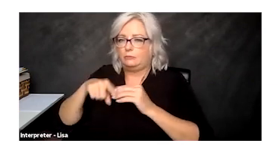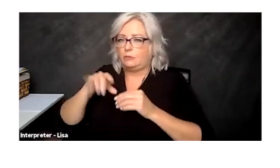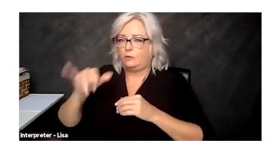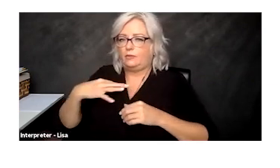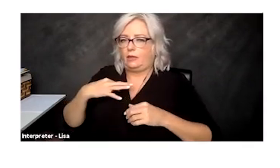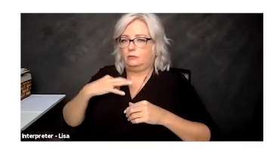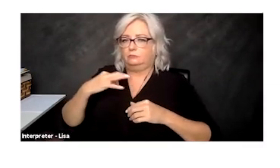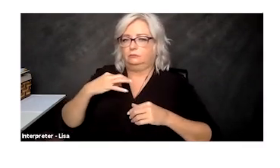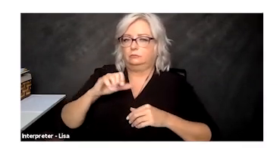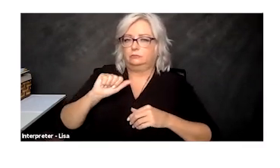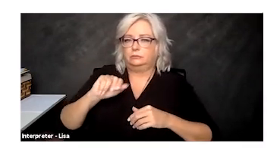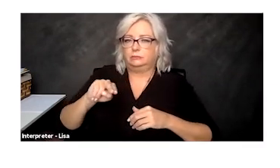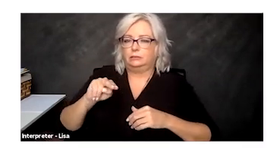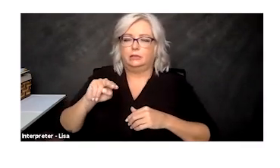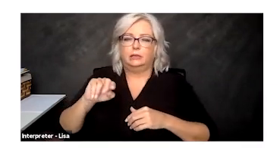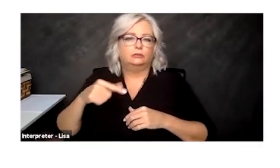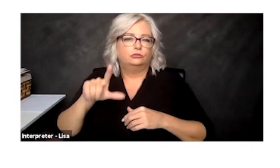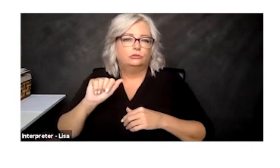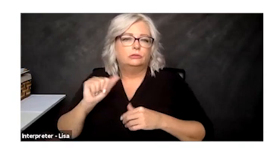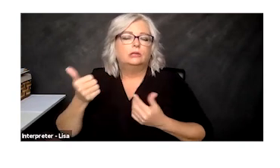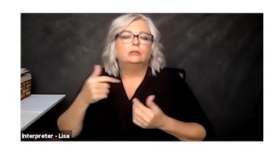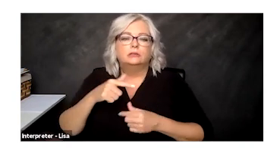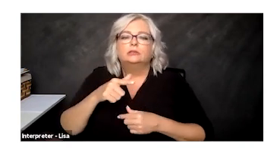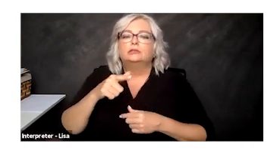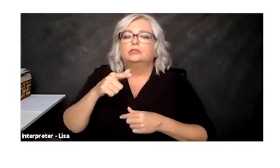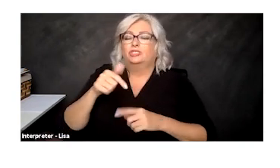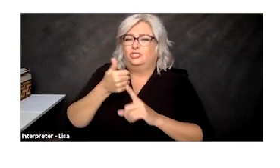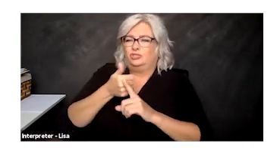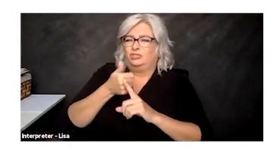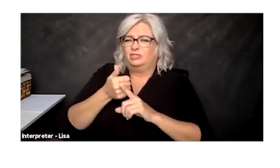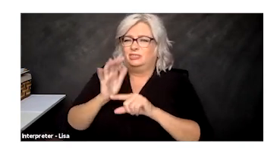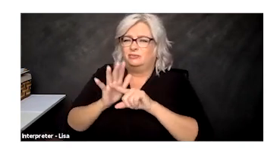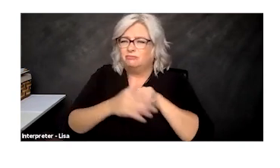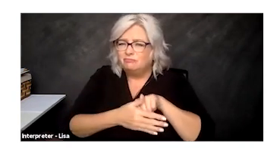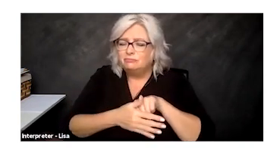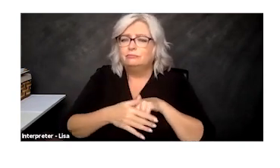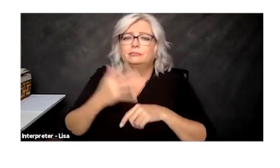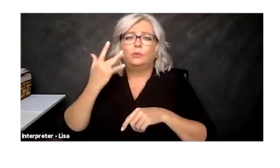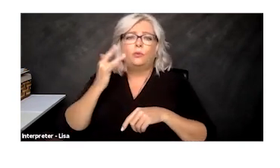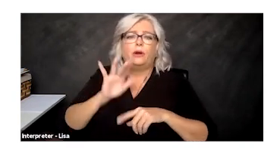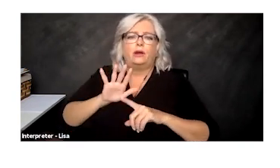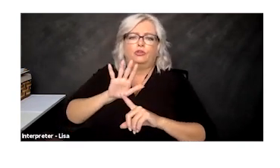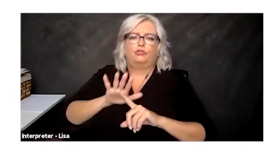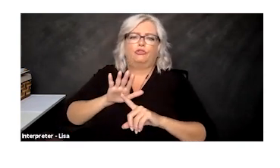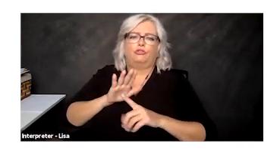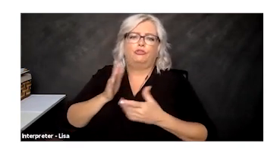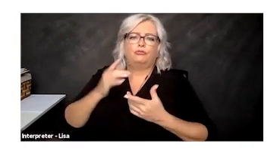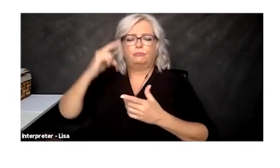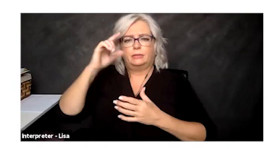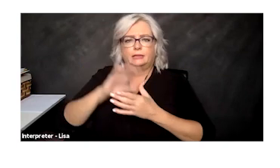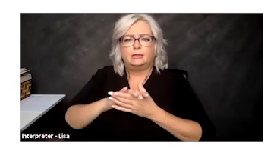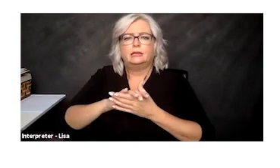Angela Davis continues to be ostracized in certain spaces because of her beliefs, particularly around